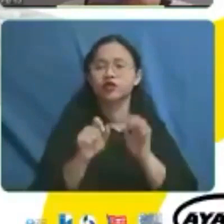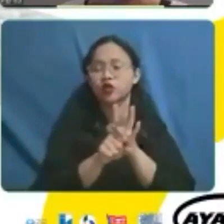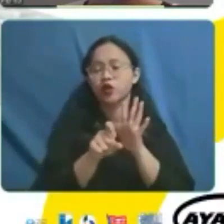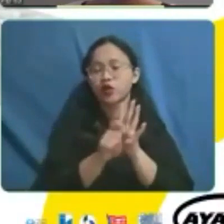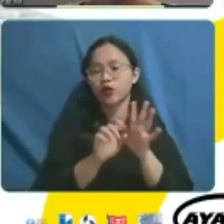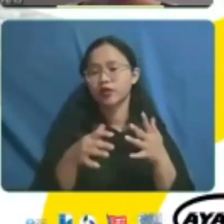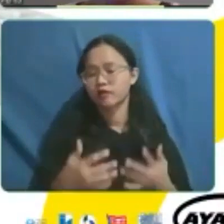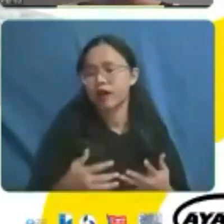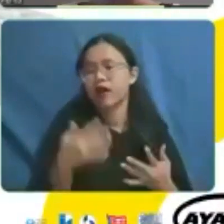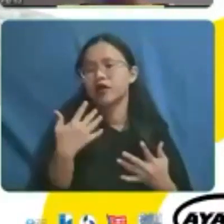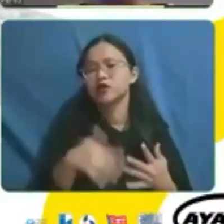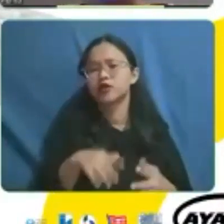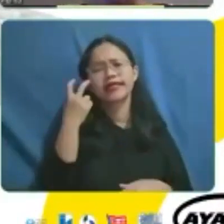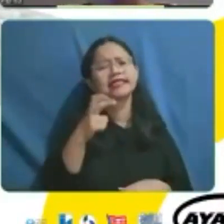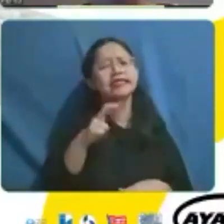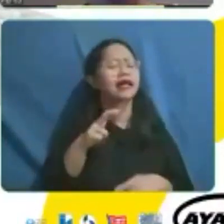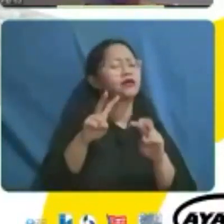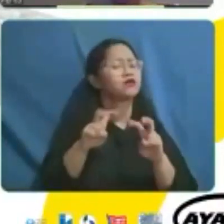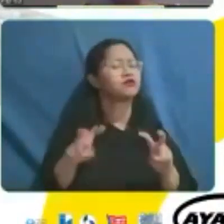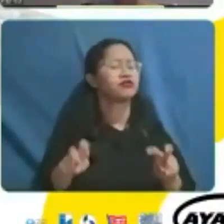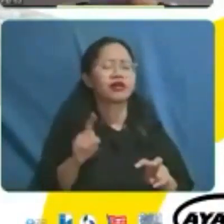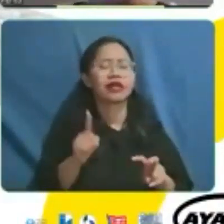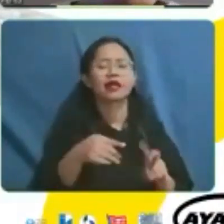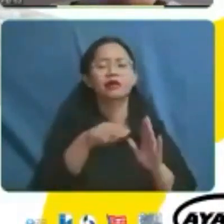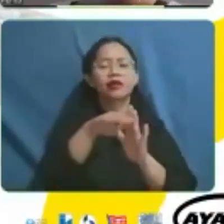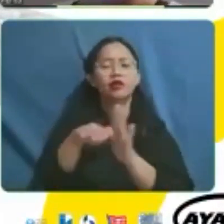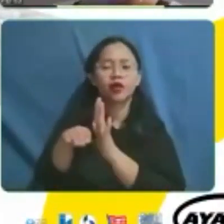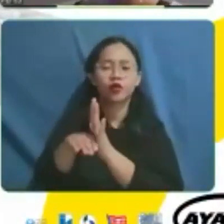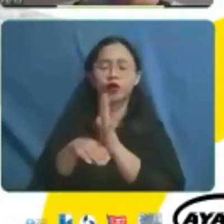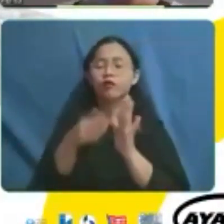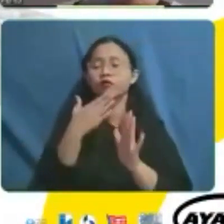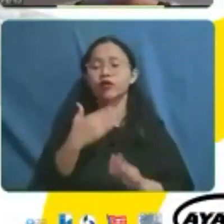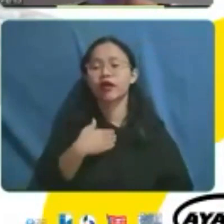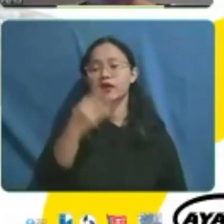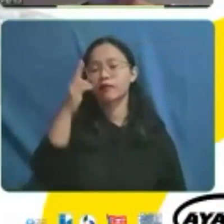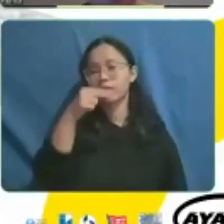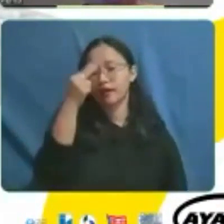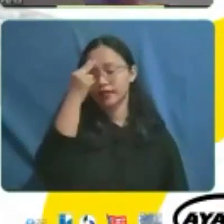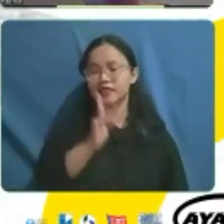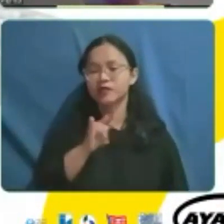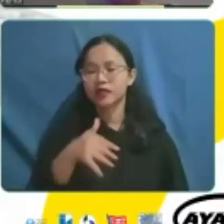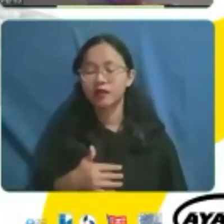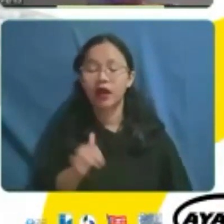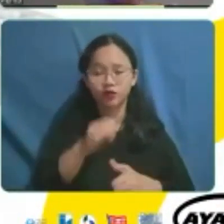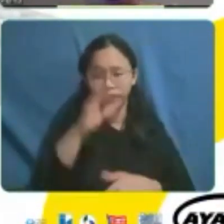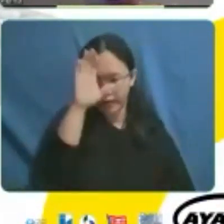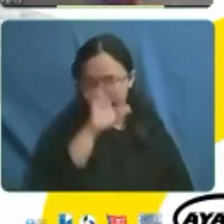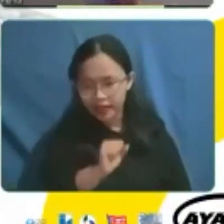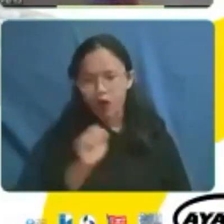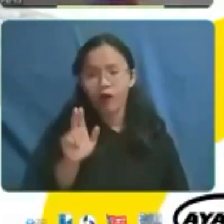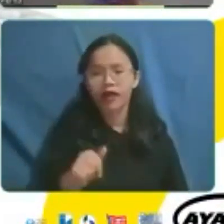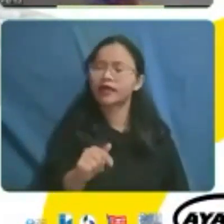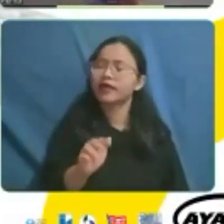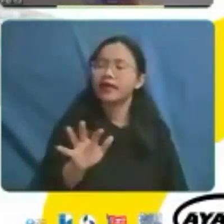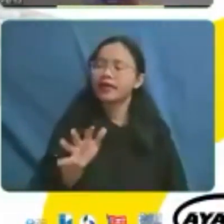190 countries to the UNFCCC to really look at the extent to which social vulnerability, health, and air quality had